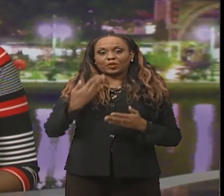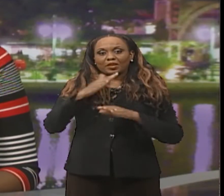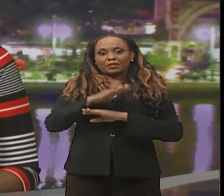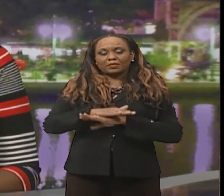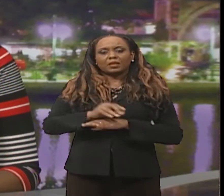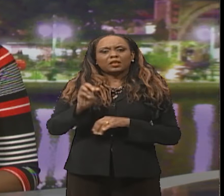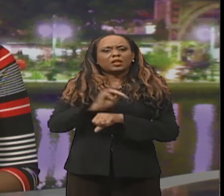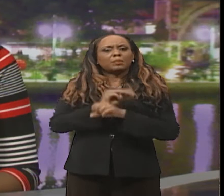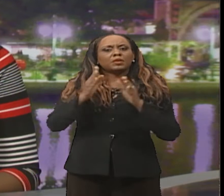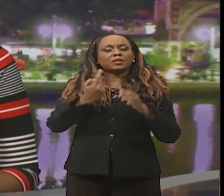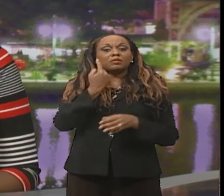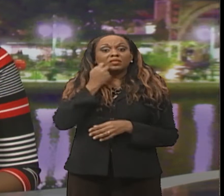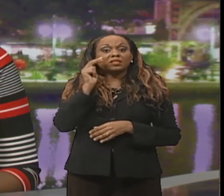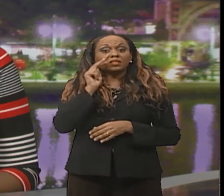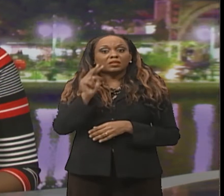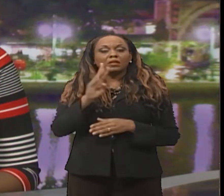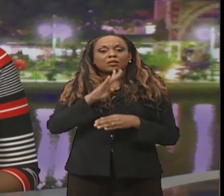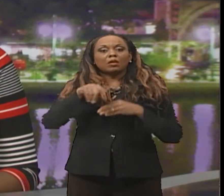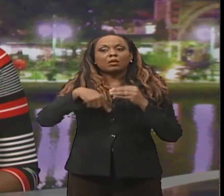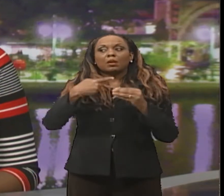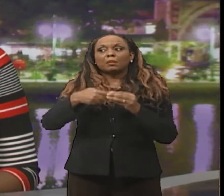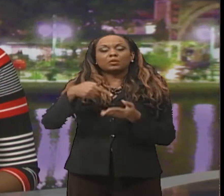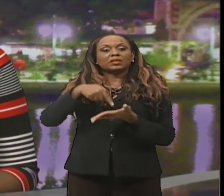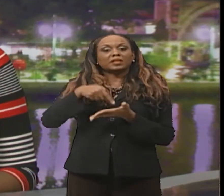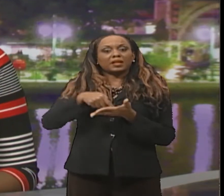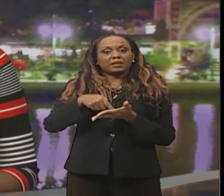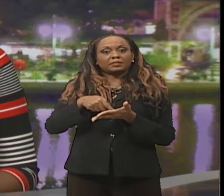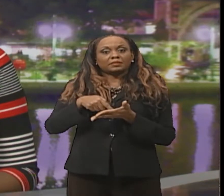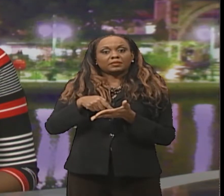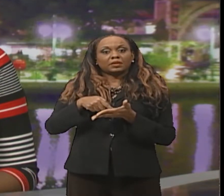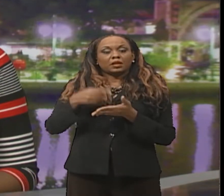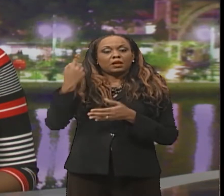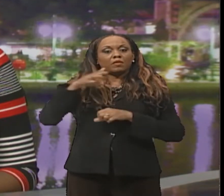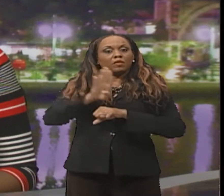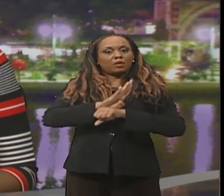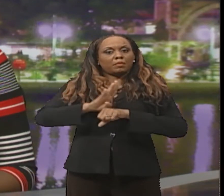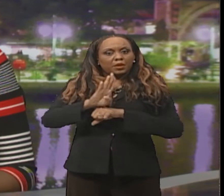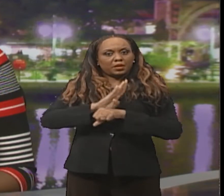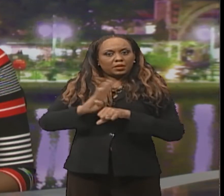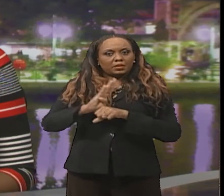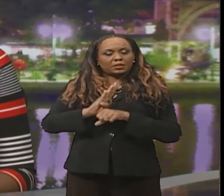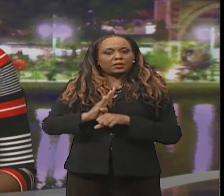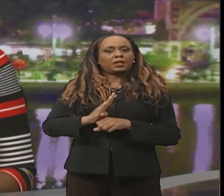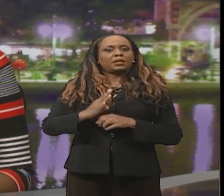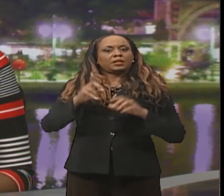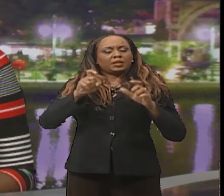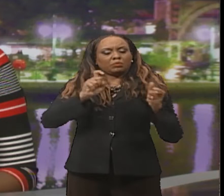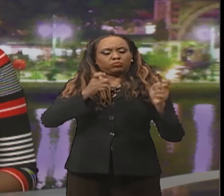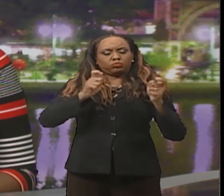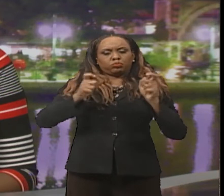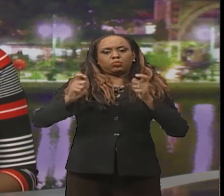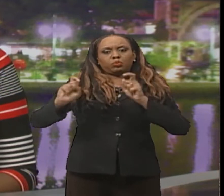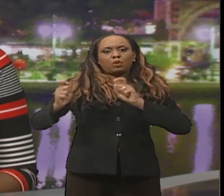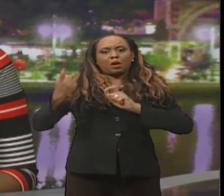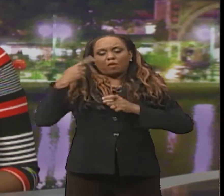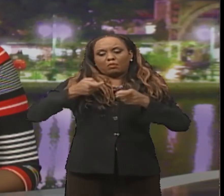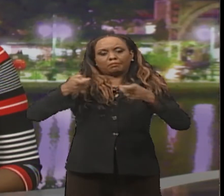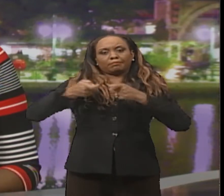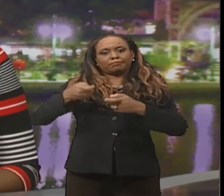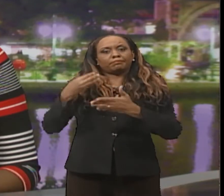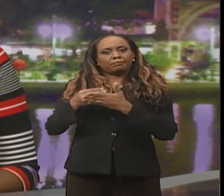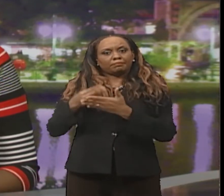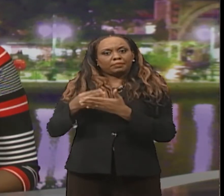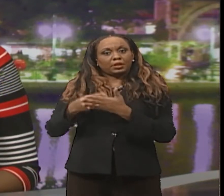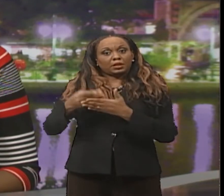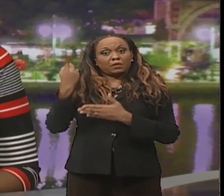Strawn made the comment as he led off debate on the debt holder approval of Debt Restructuring Bill 2018 in the House today. He